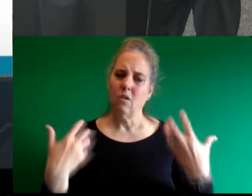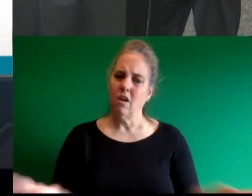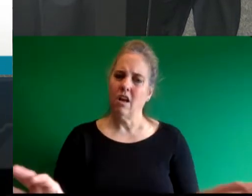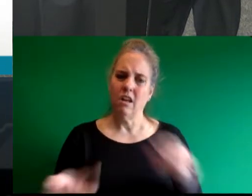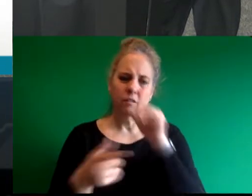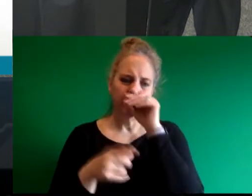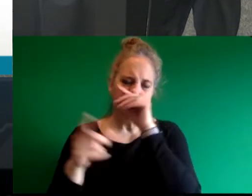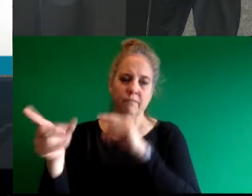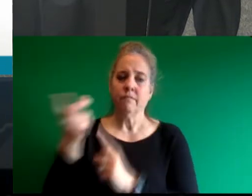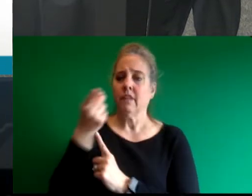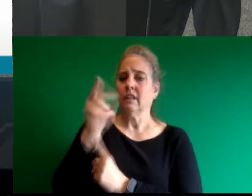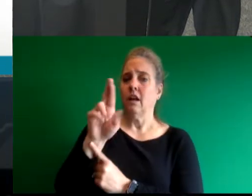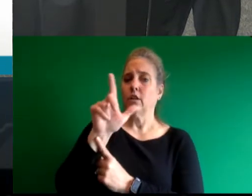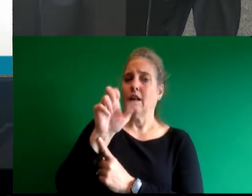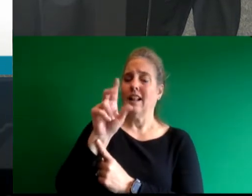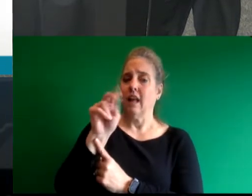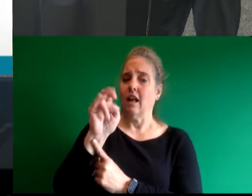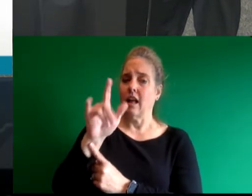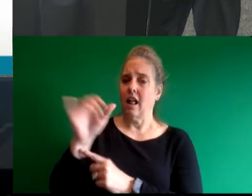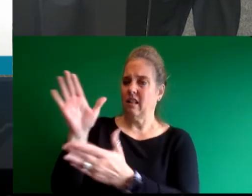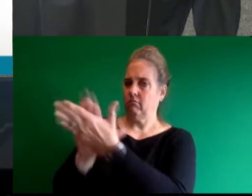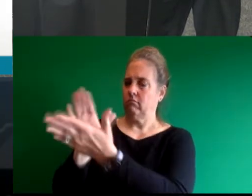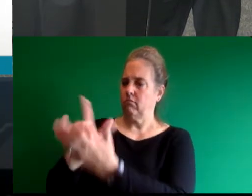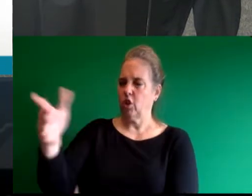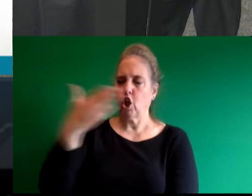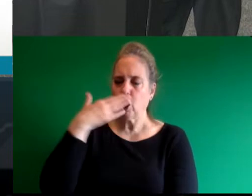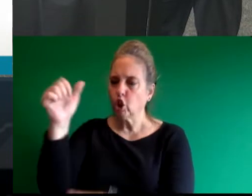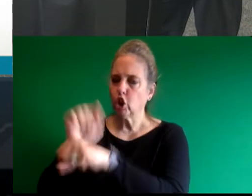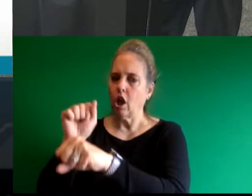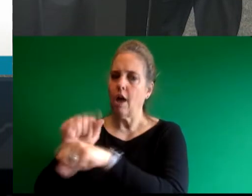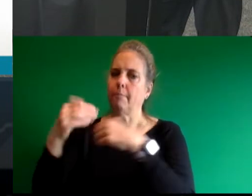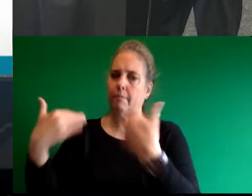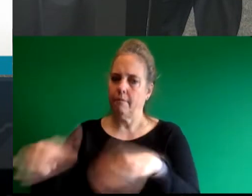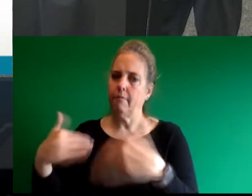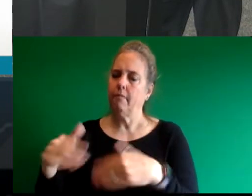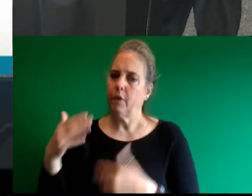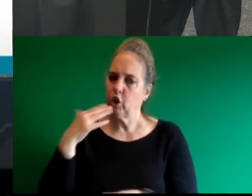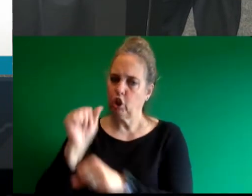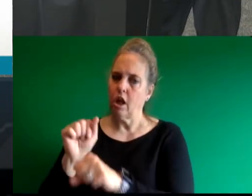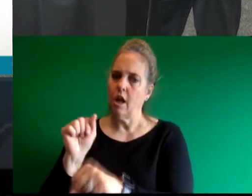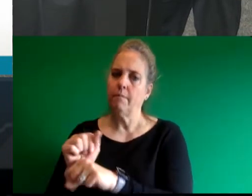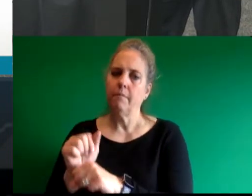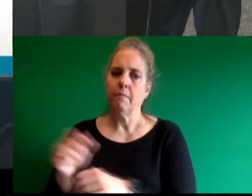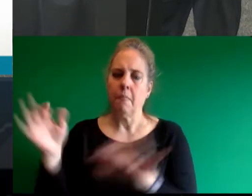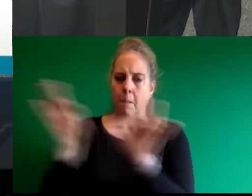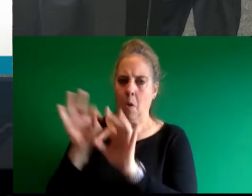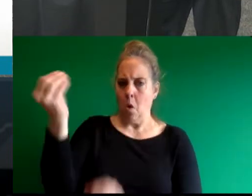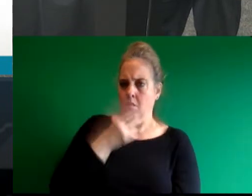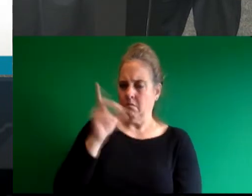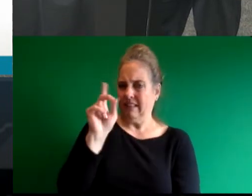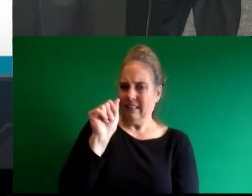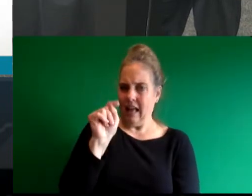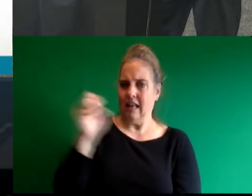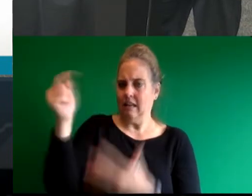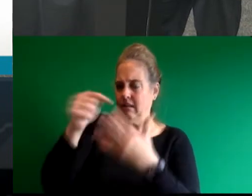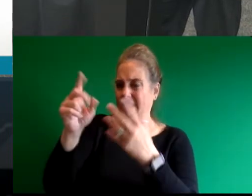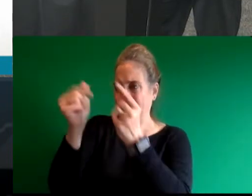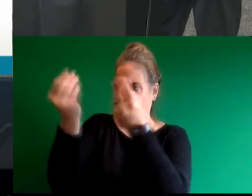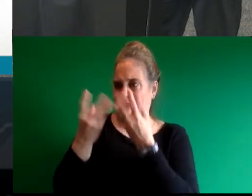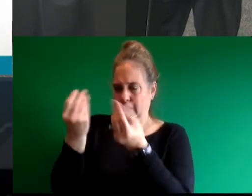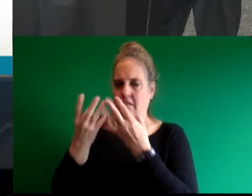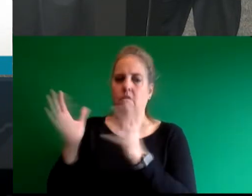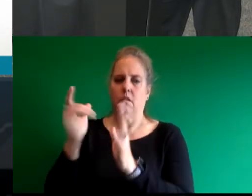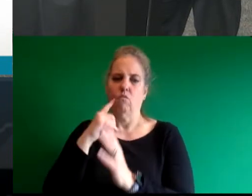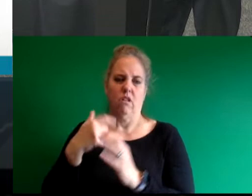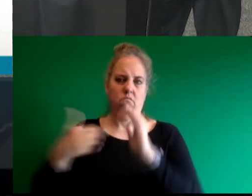of keeping us abreast of the data. So he's our partner. We're all in this together. And I just wanted to highlight those things. And I'm going to turn it over